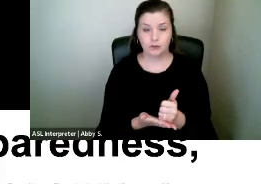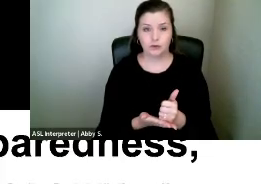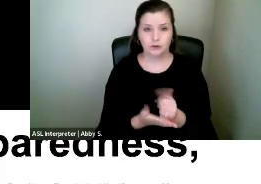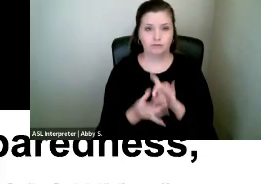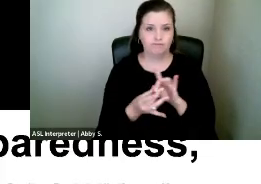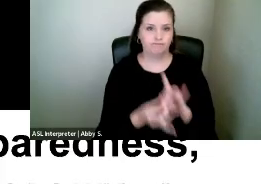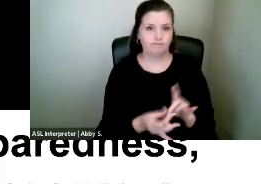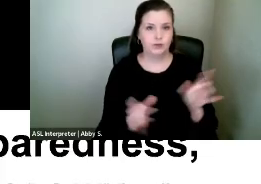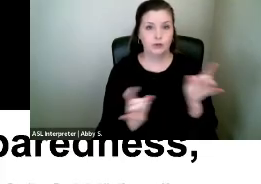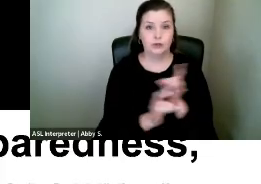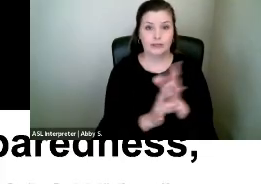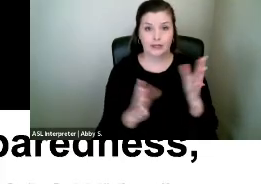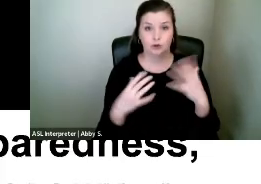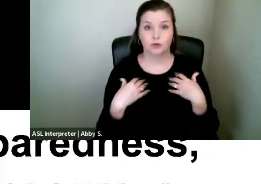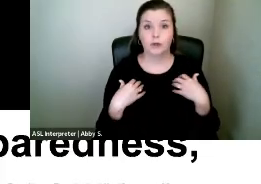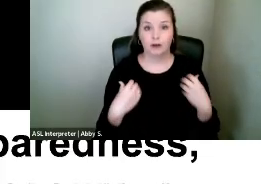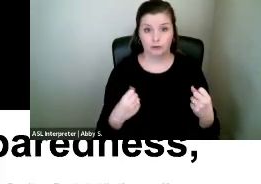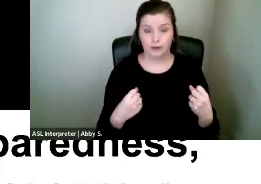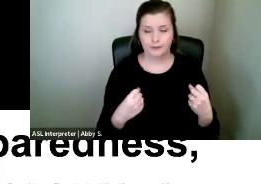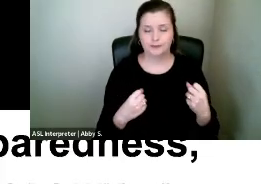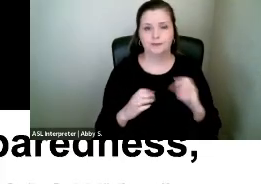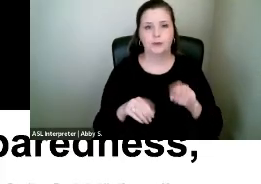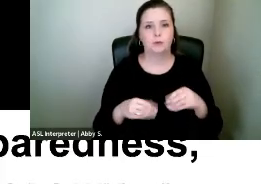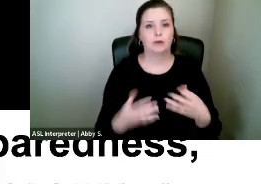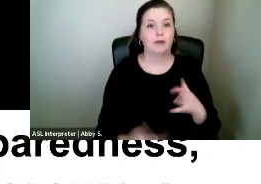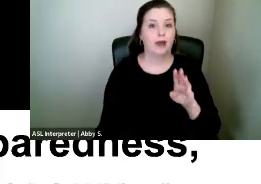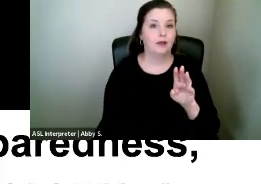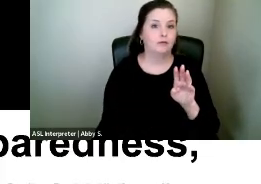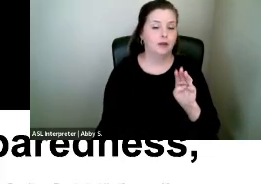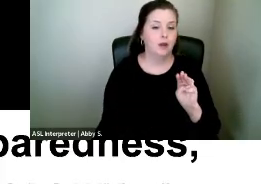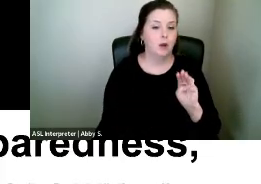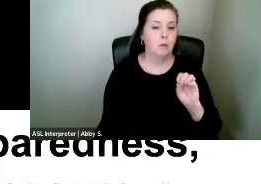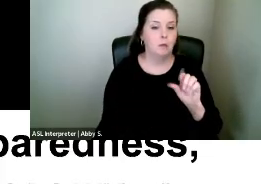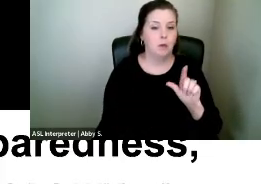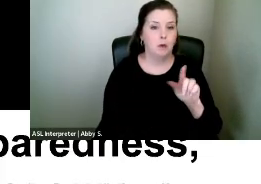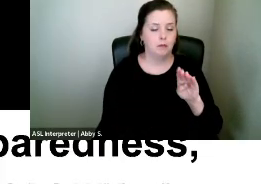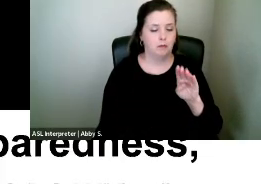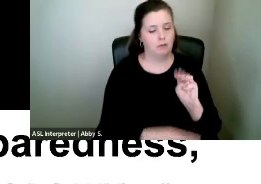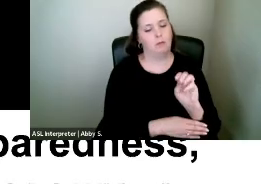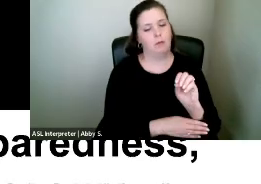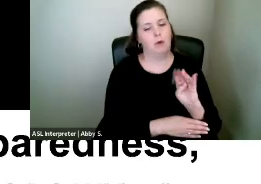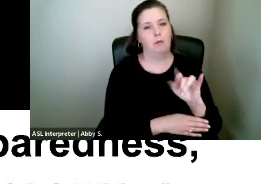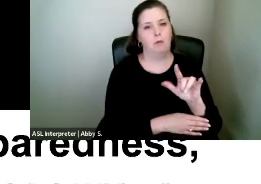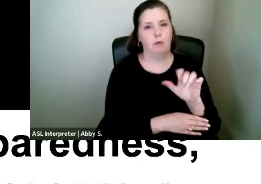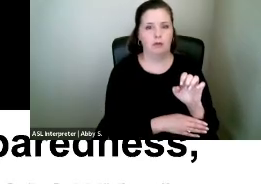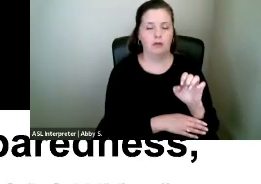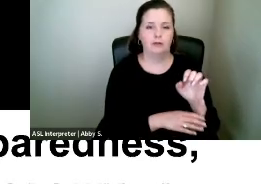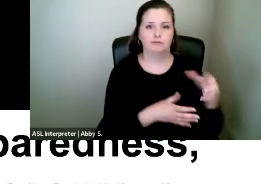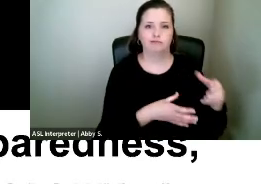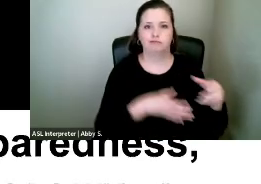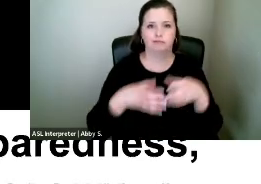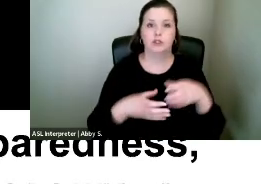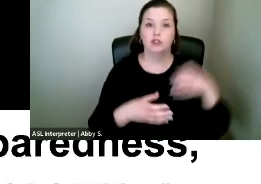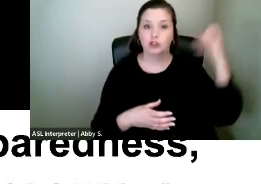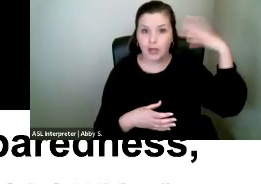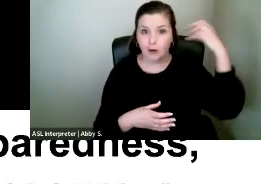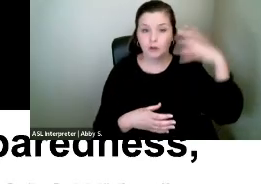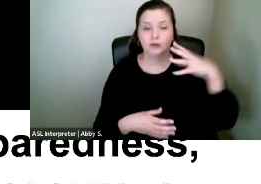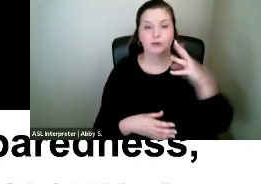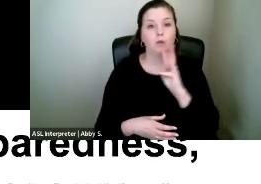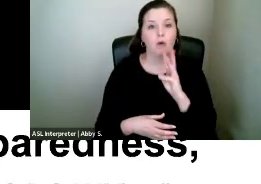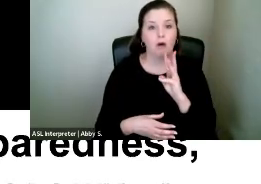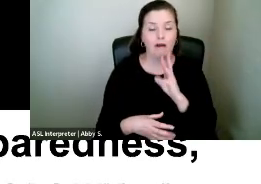disaster recovery. They provide mobile showers, water, blankets, safe shelter, and